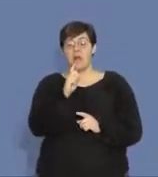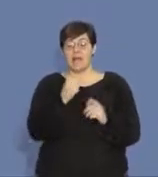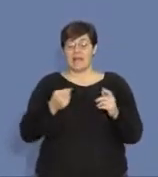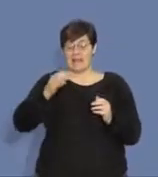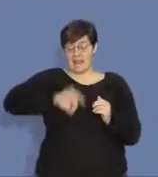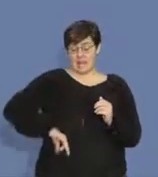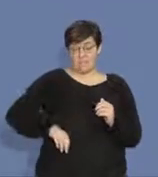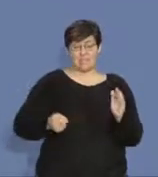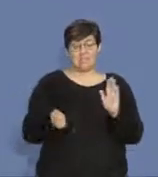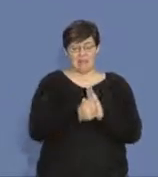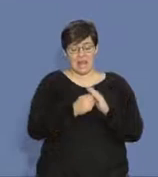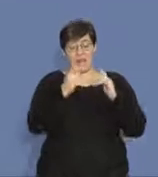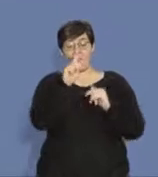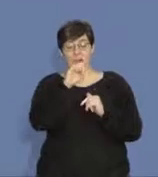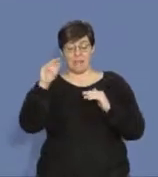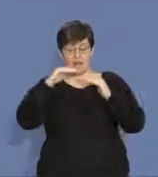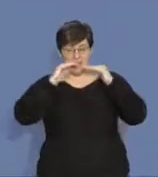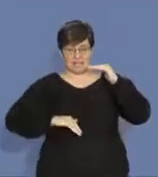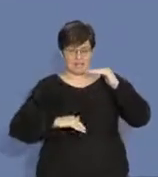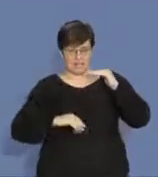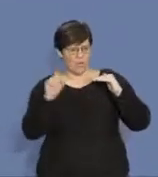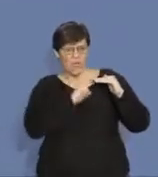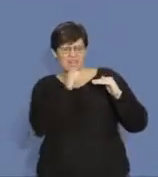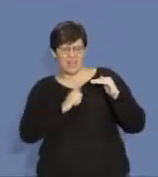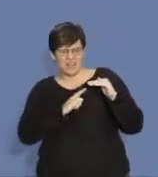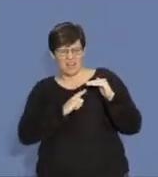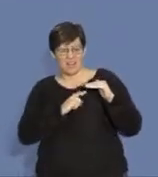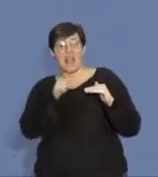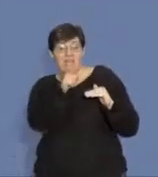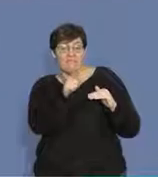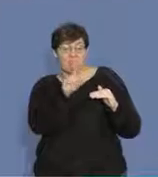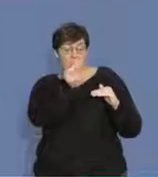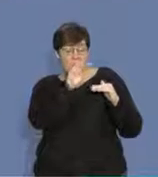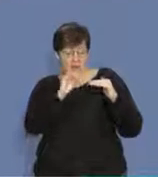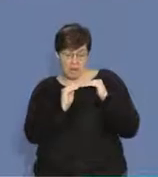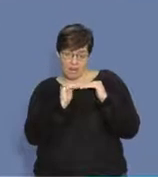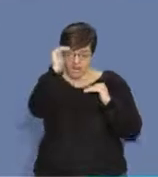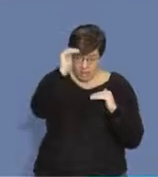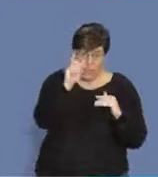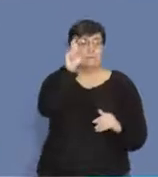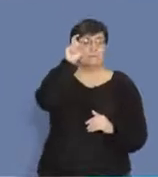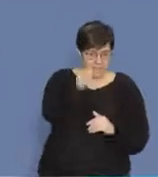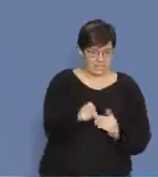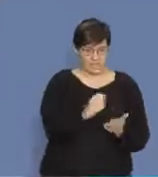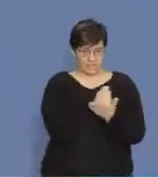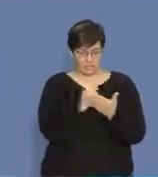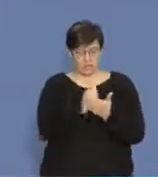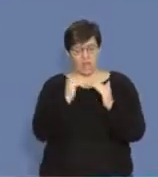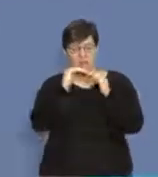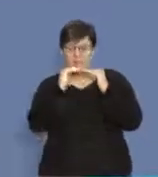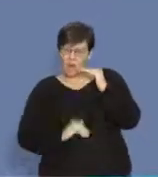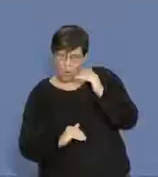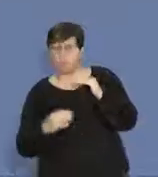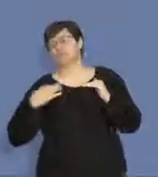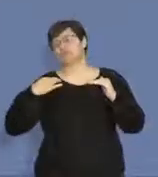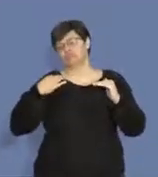million, why are they telling you that? Because 1 million is compulsory to register. Below that, voluntary